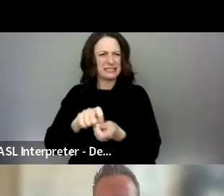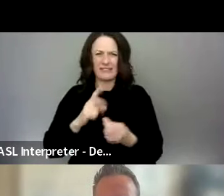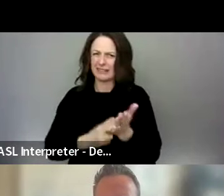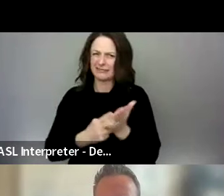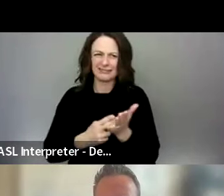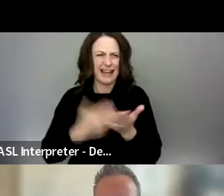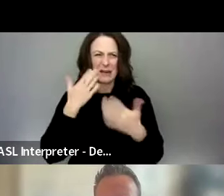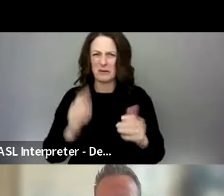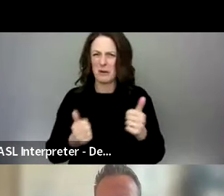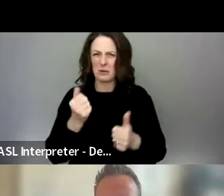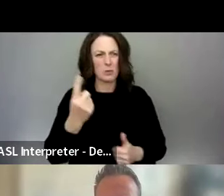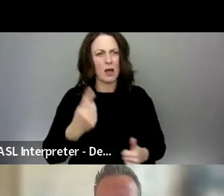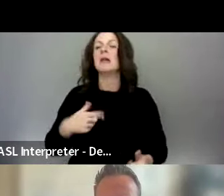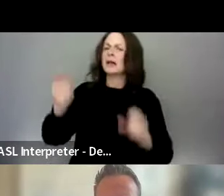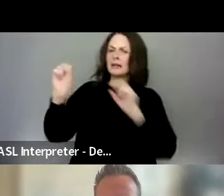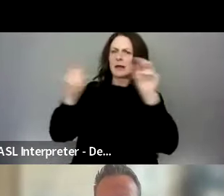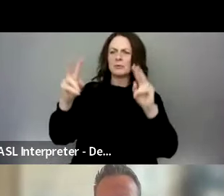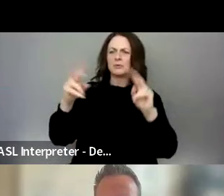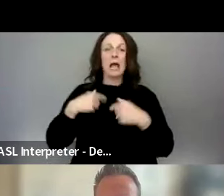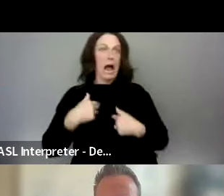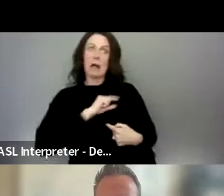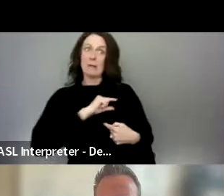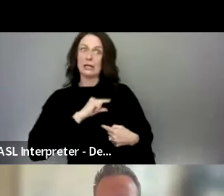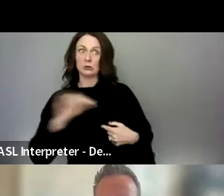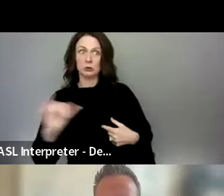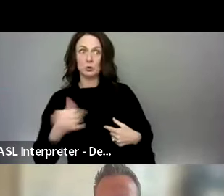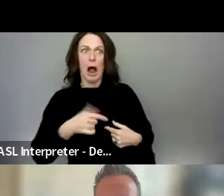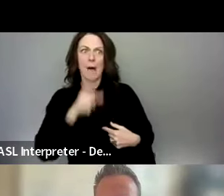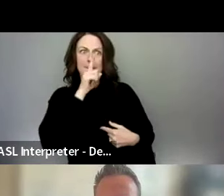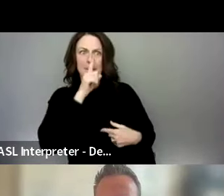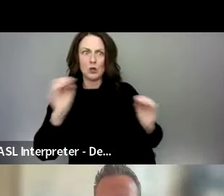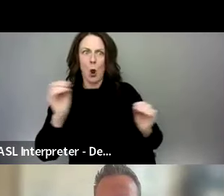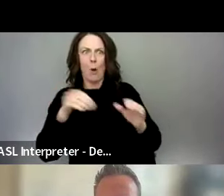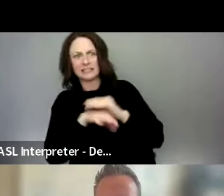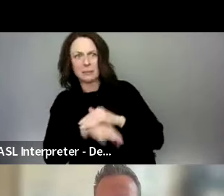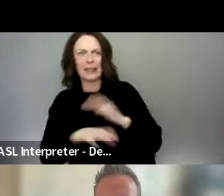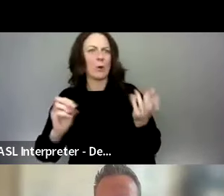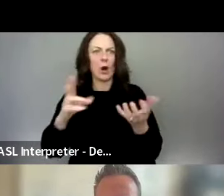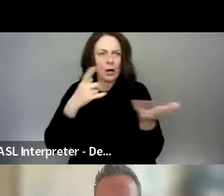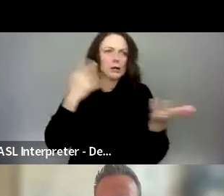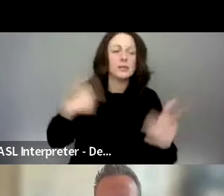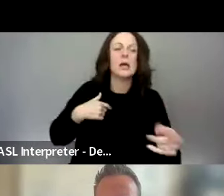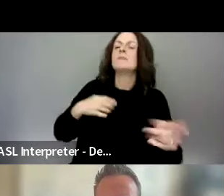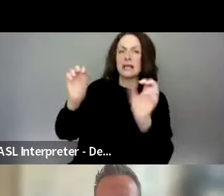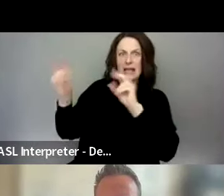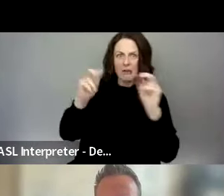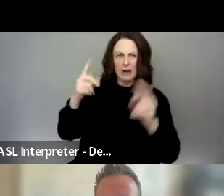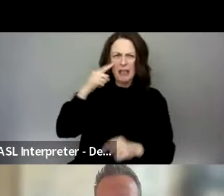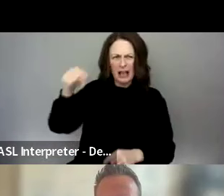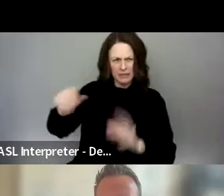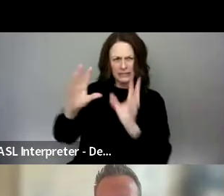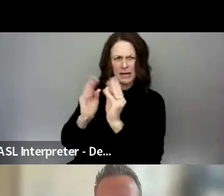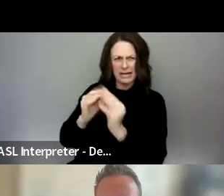honest. Yeah, I think. But I know I'm guilty of this too. Yeah. Well, I think this meeting does say